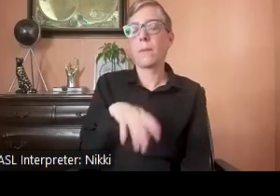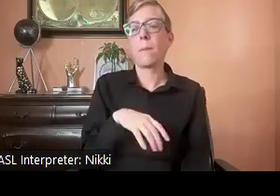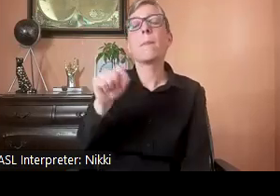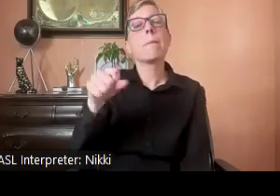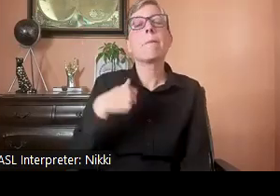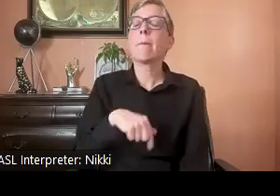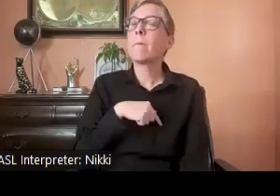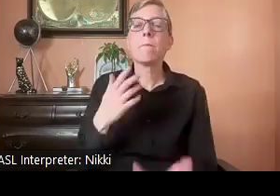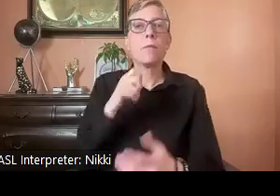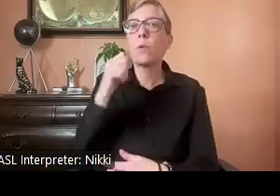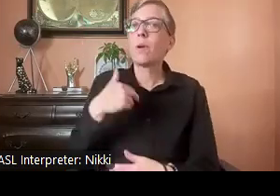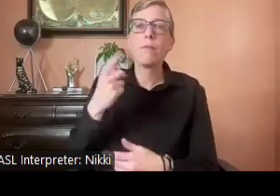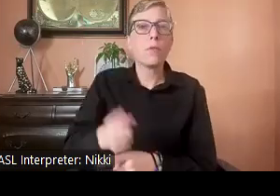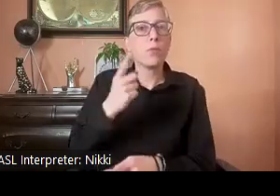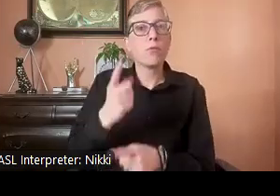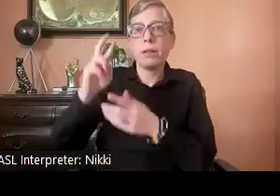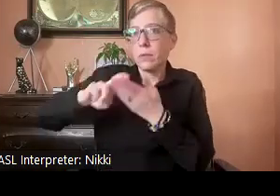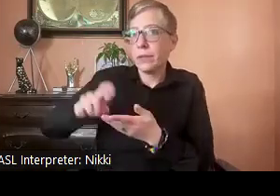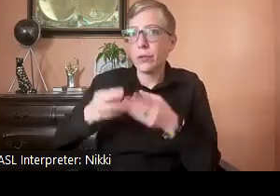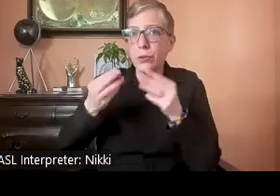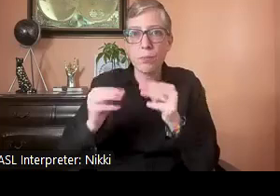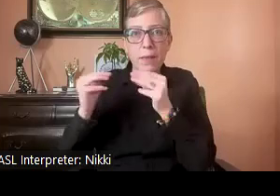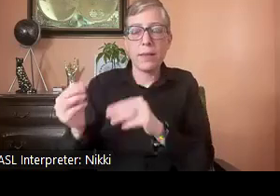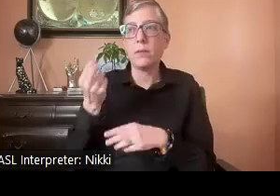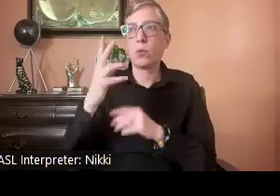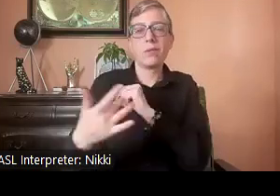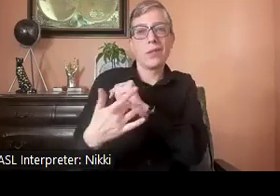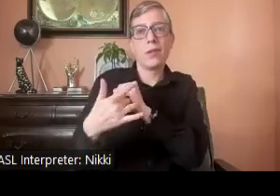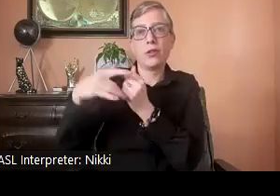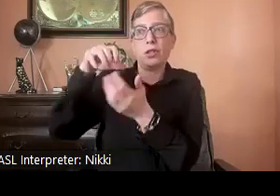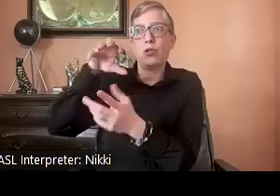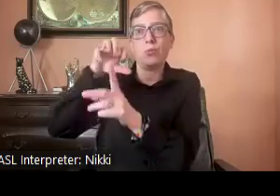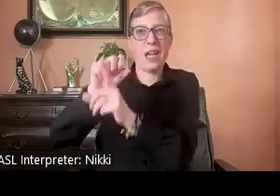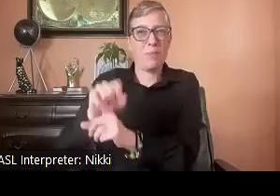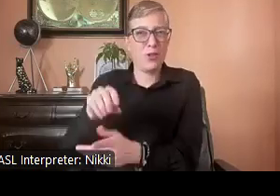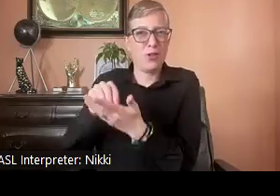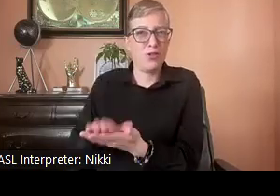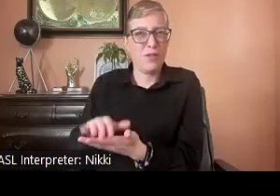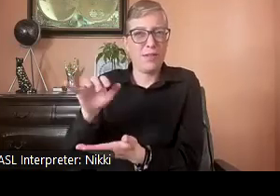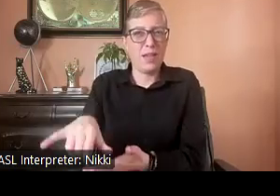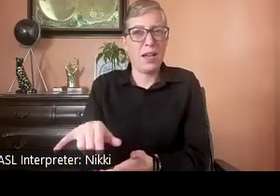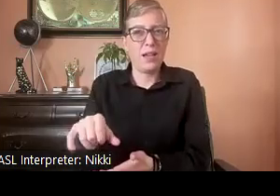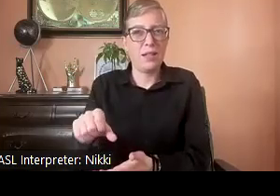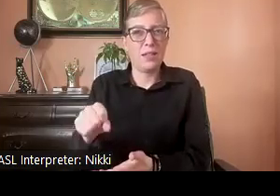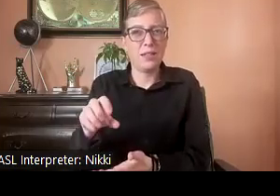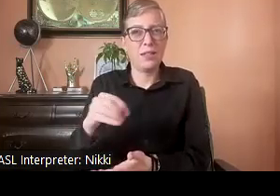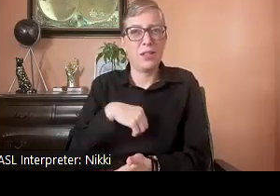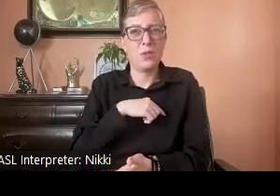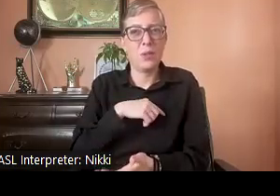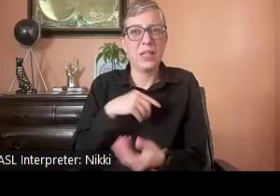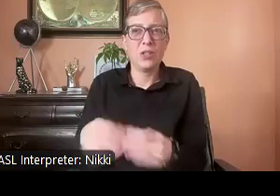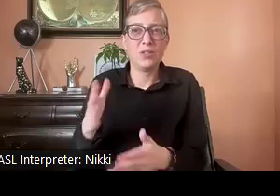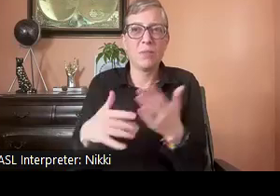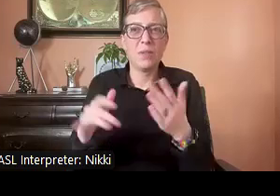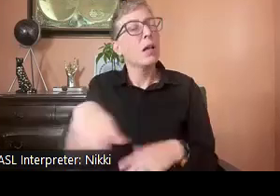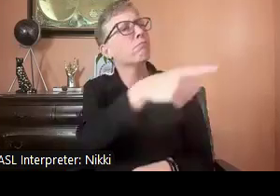methods or technology to capture that, I think. I think that's why we lose some audience to that idea. Work on